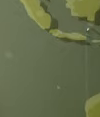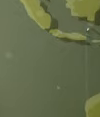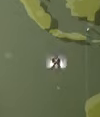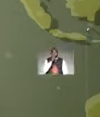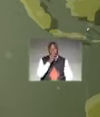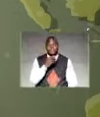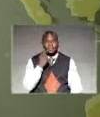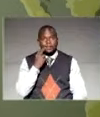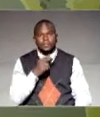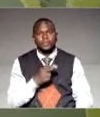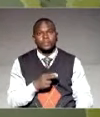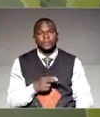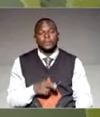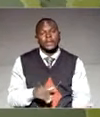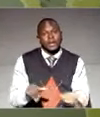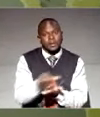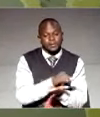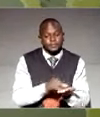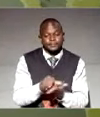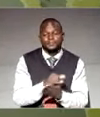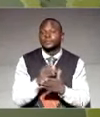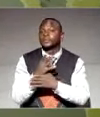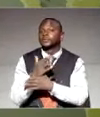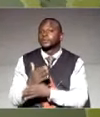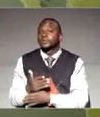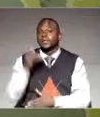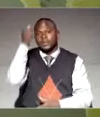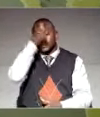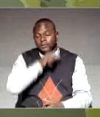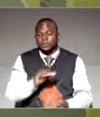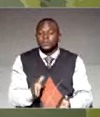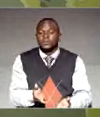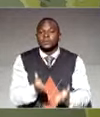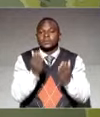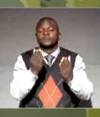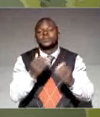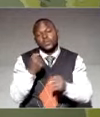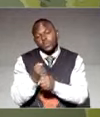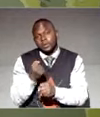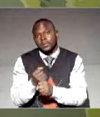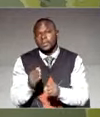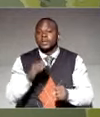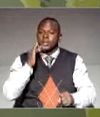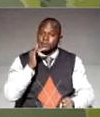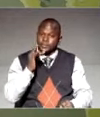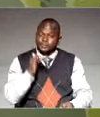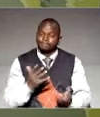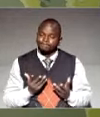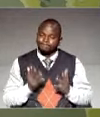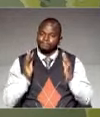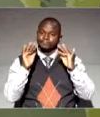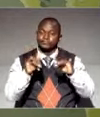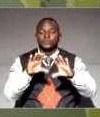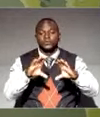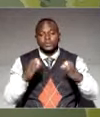The safety of the aviation industry in Africa has drastically improved in performance. Speaking at the gathering of global